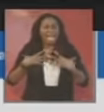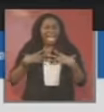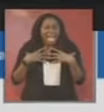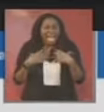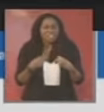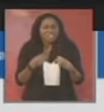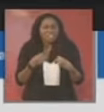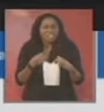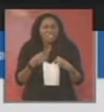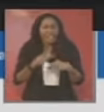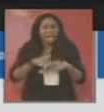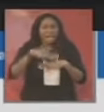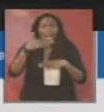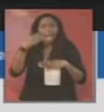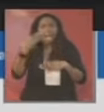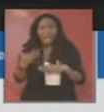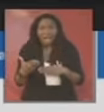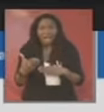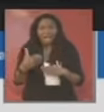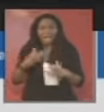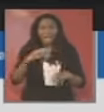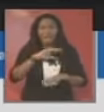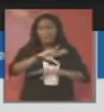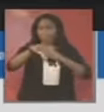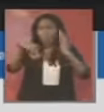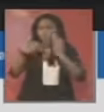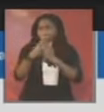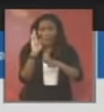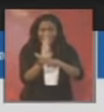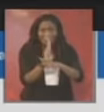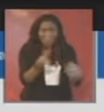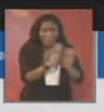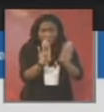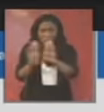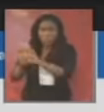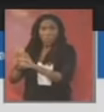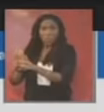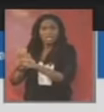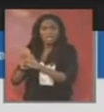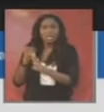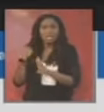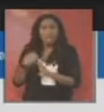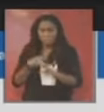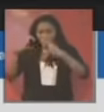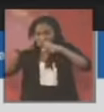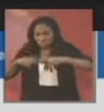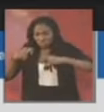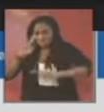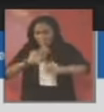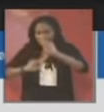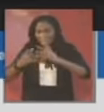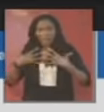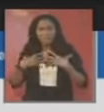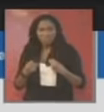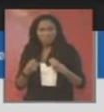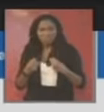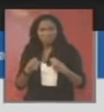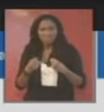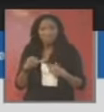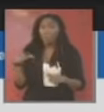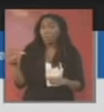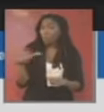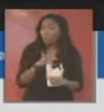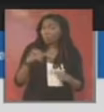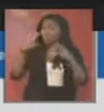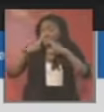right after the first phase of the pandemic. Then we had one entitled Animal Lovers and COVID-19, What